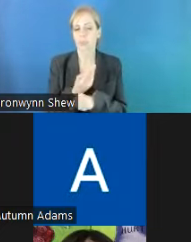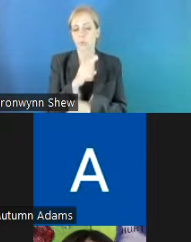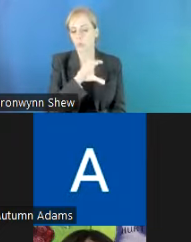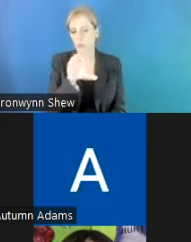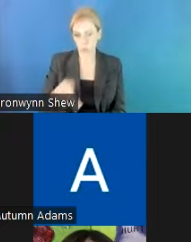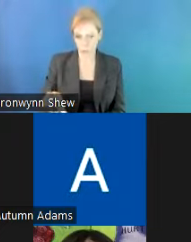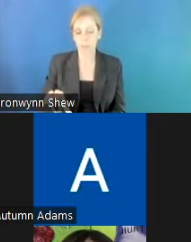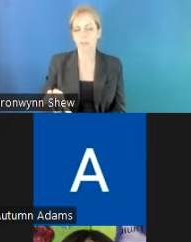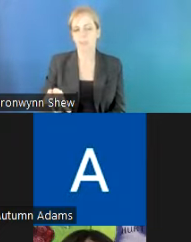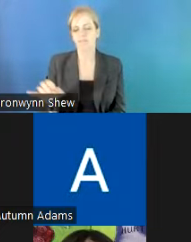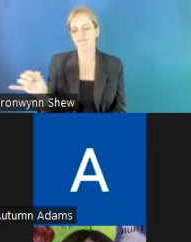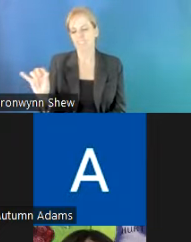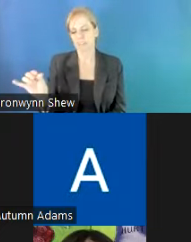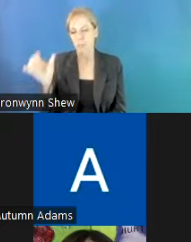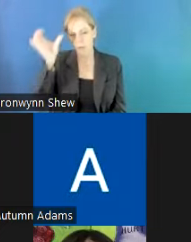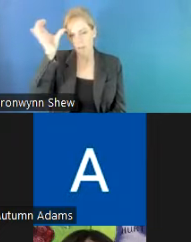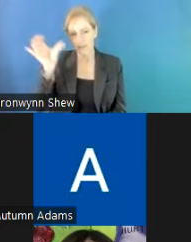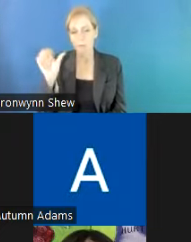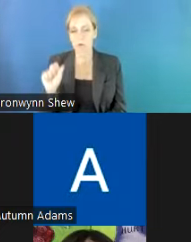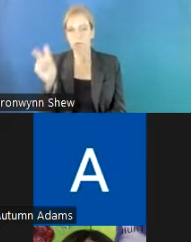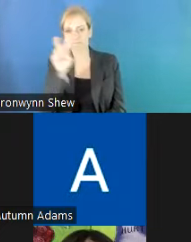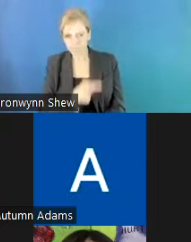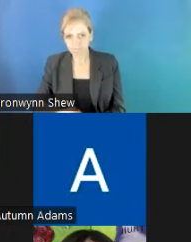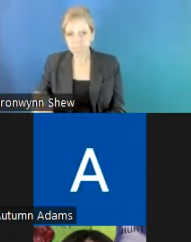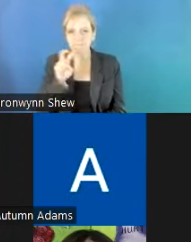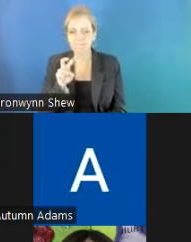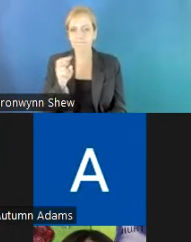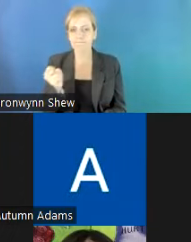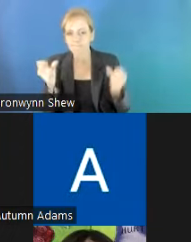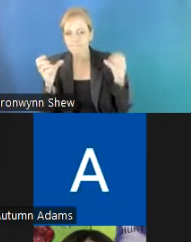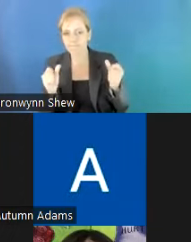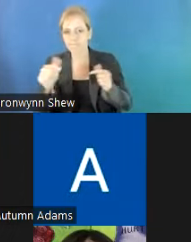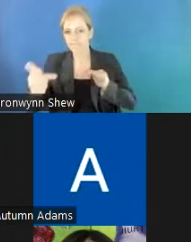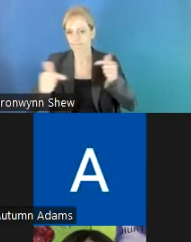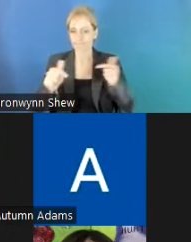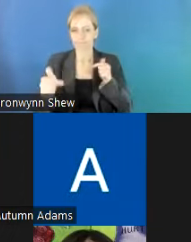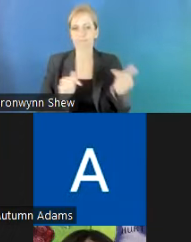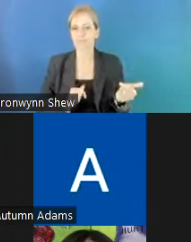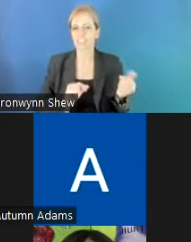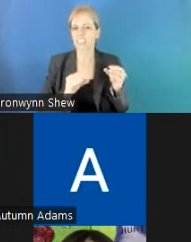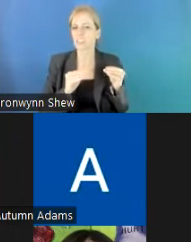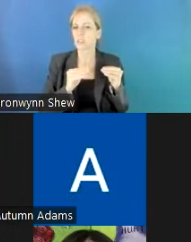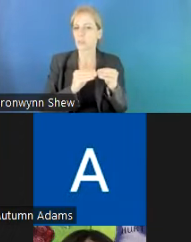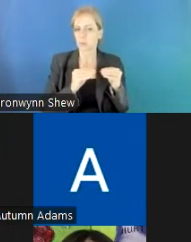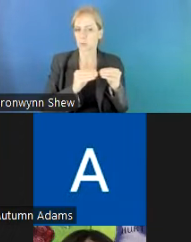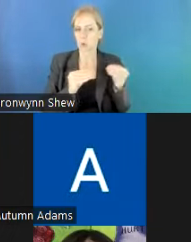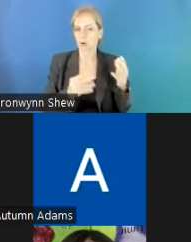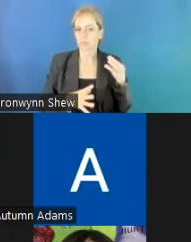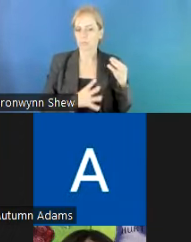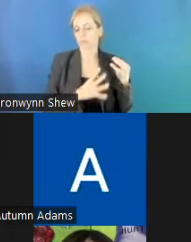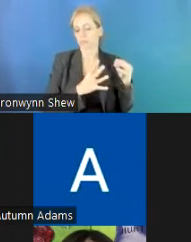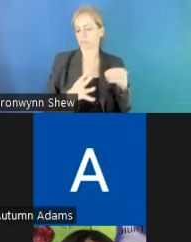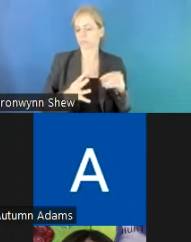able to see a lot more and you're able to communicate via sign language. So the video phone is definitely more